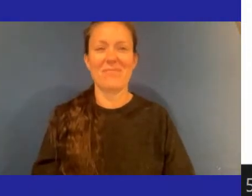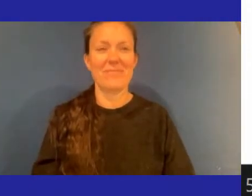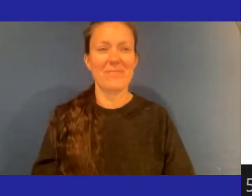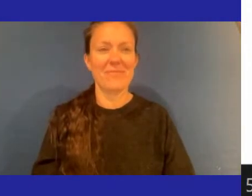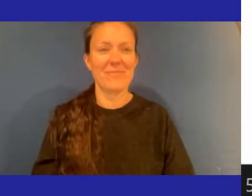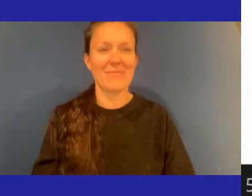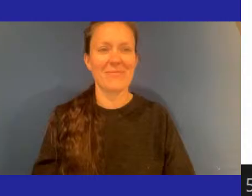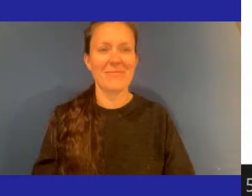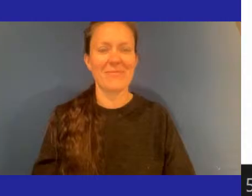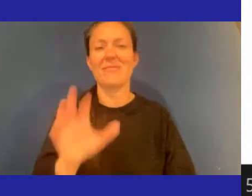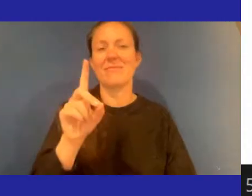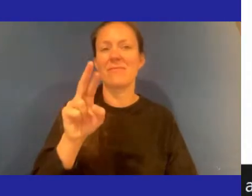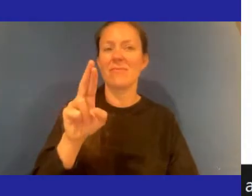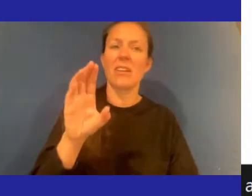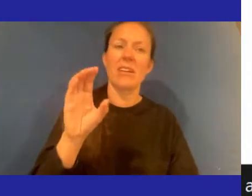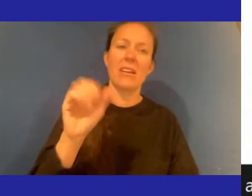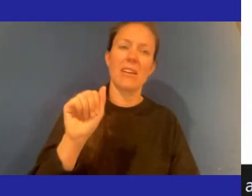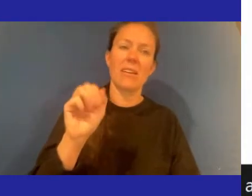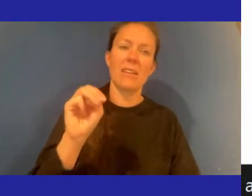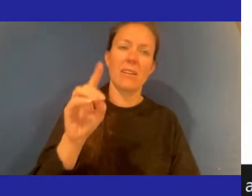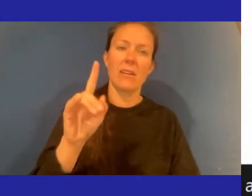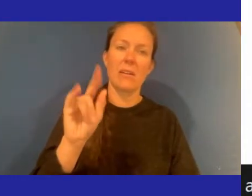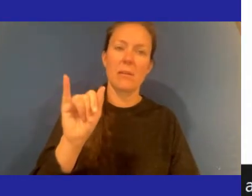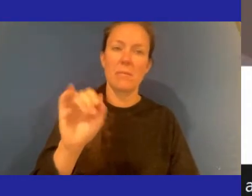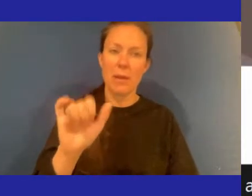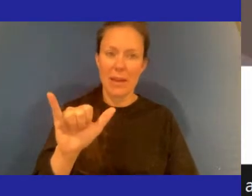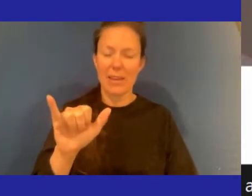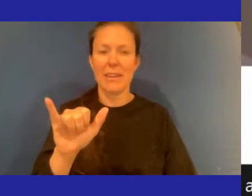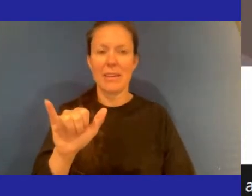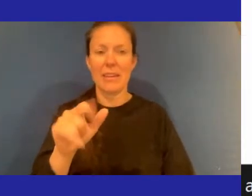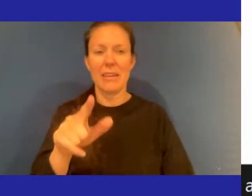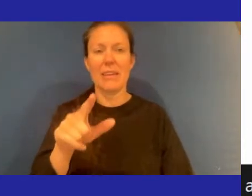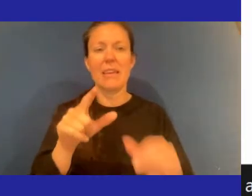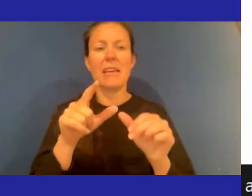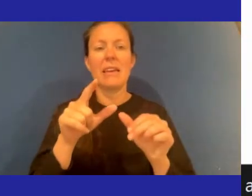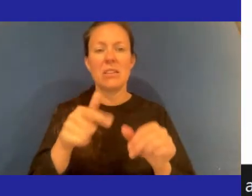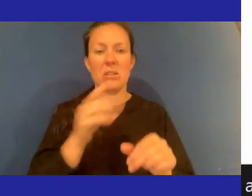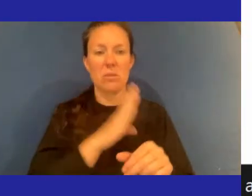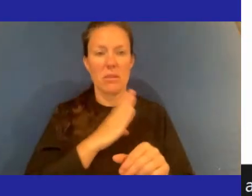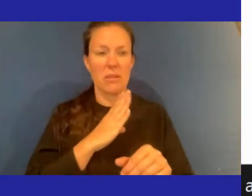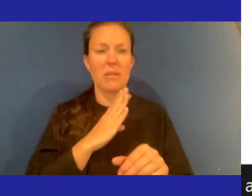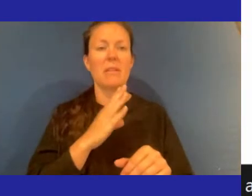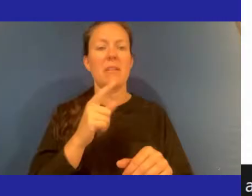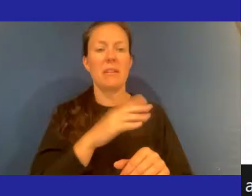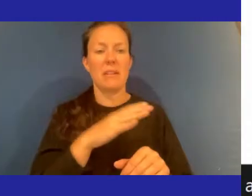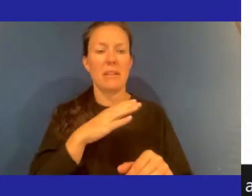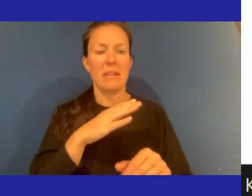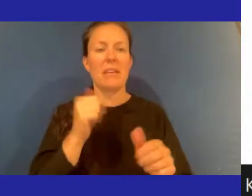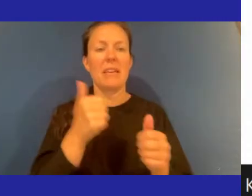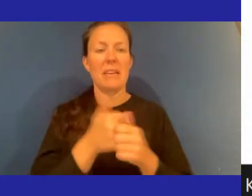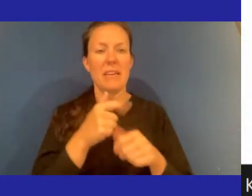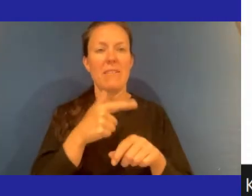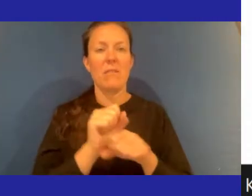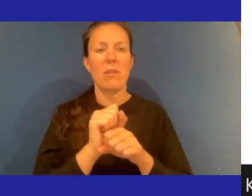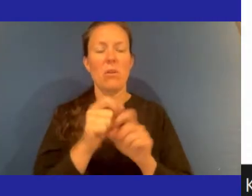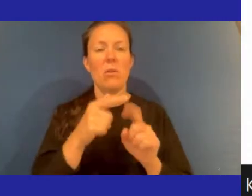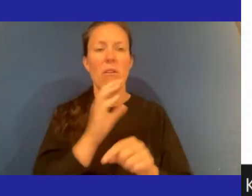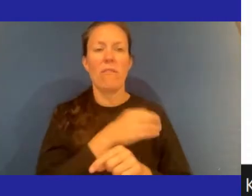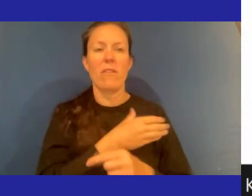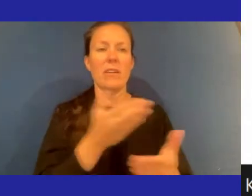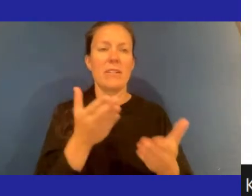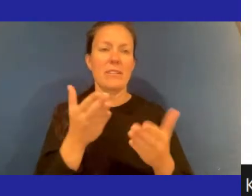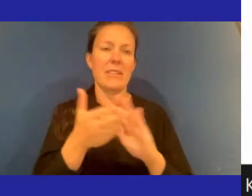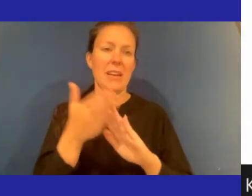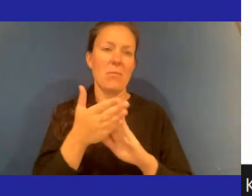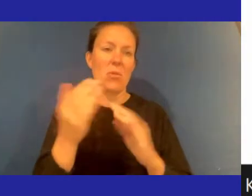Dr. Kambadi, please. As we continue to provide the board committee frequent updates on the work coming out of clinical services operations,